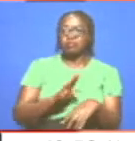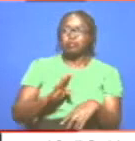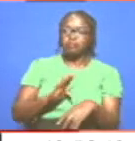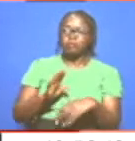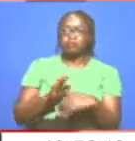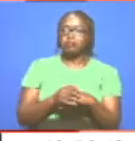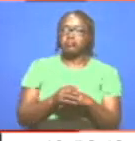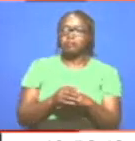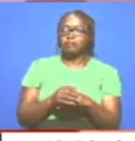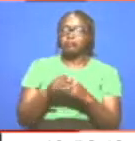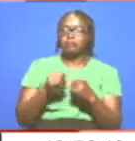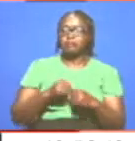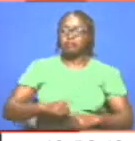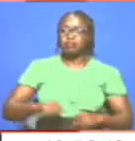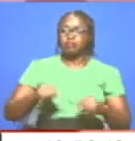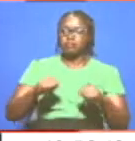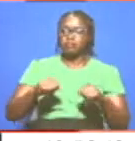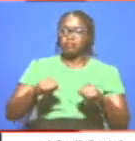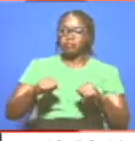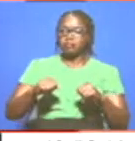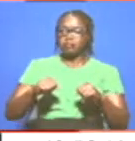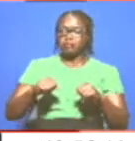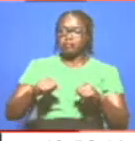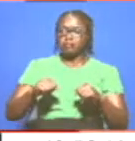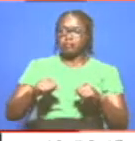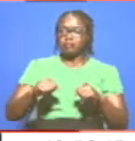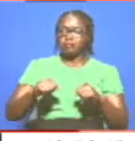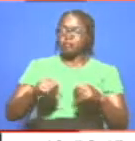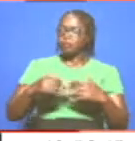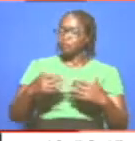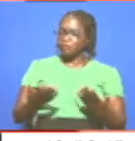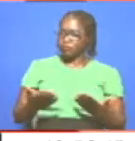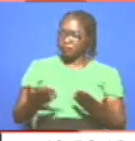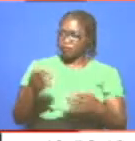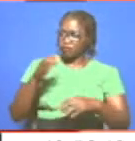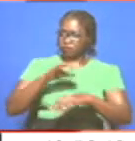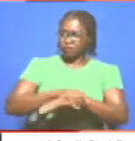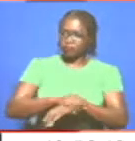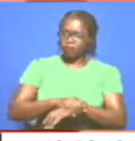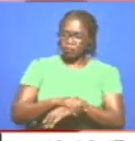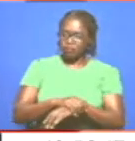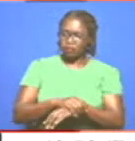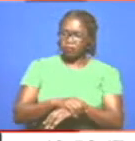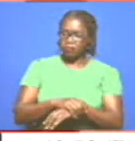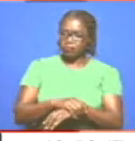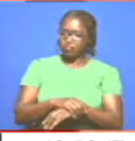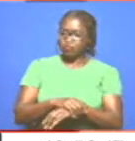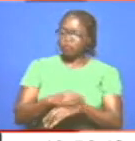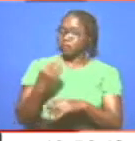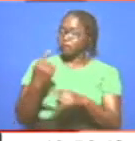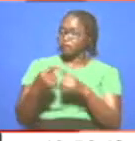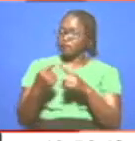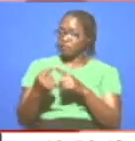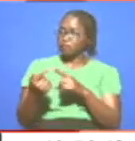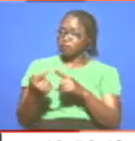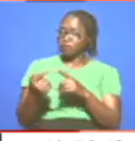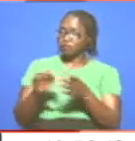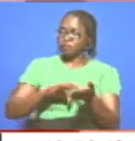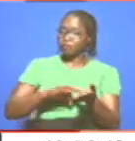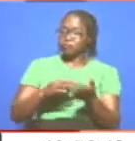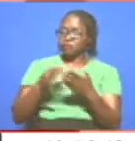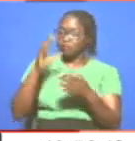the chairman will definitely try and handle, is how do we get, yeah, those 3 years funding that we have